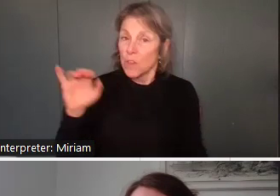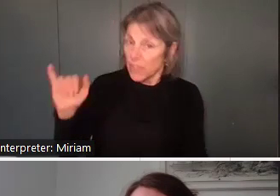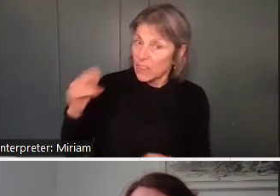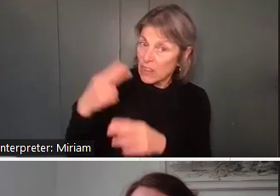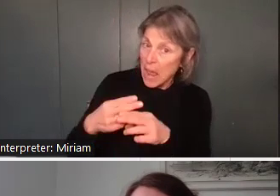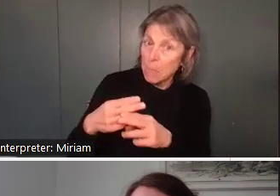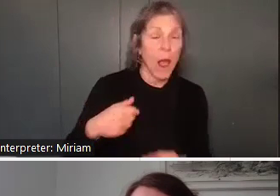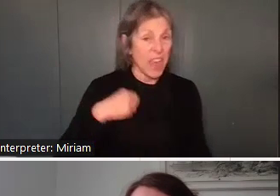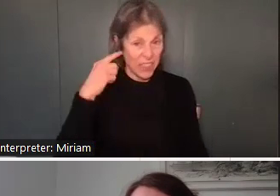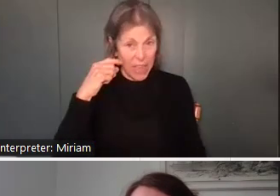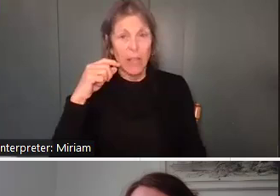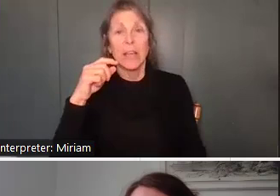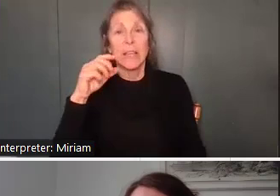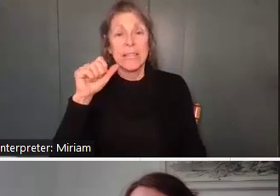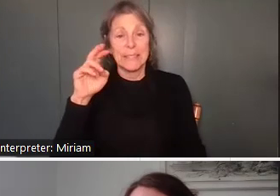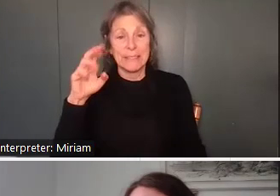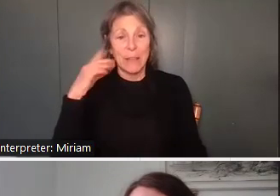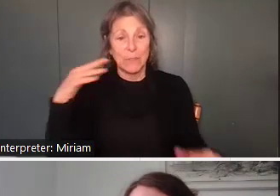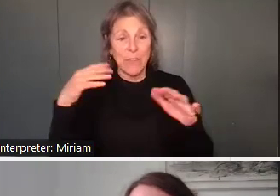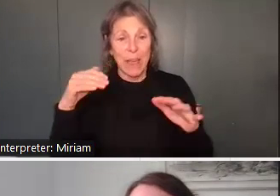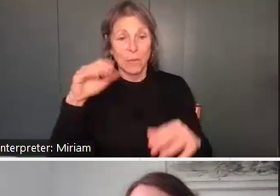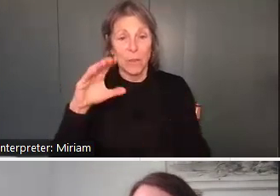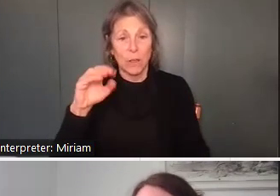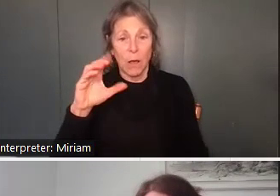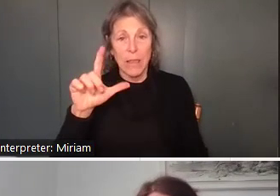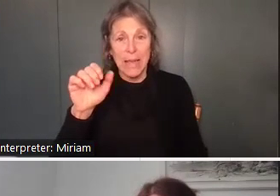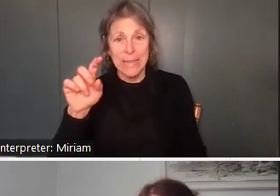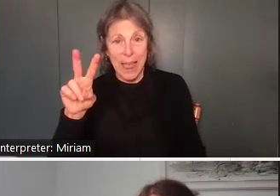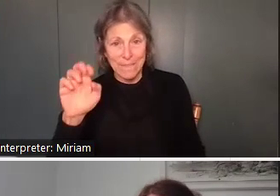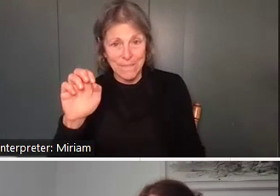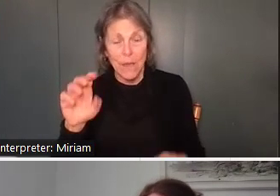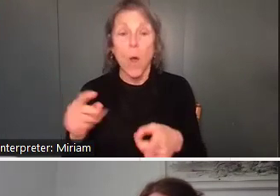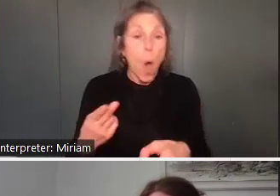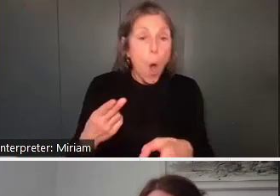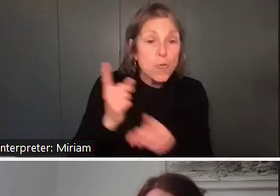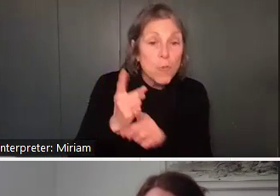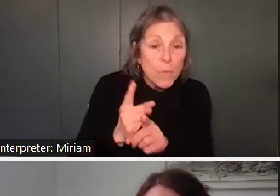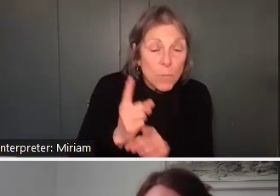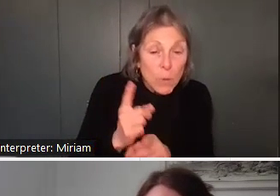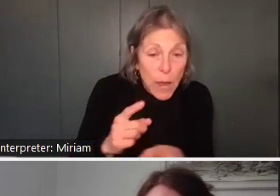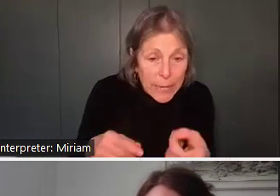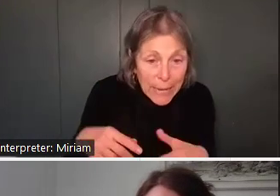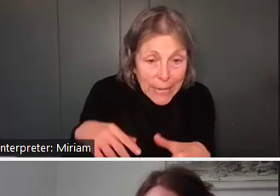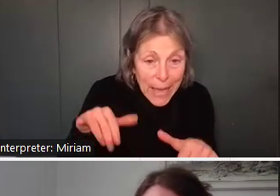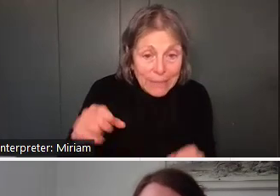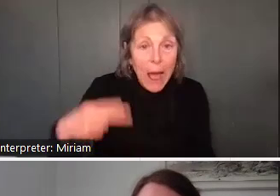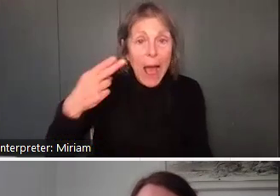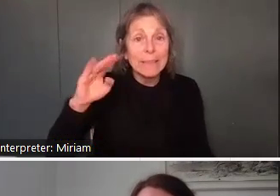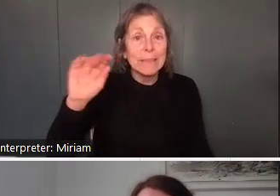so. Yeah, something like Yeah. that. Or oh yeah, like the Highsmith. Yeah, exactly.